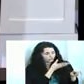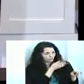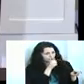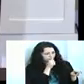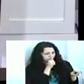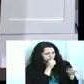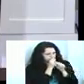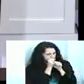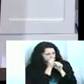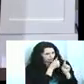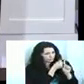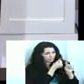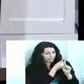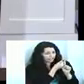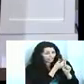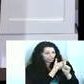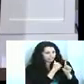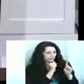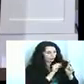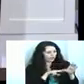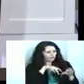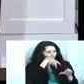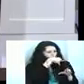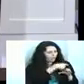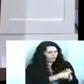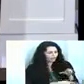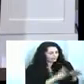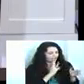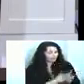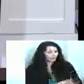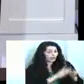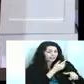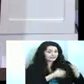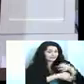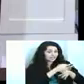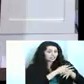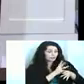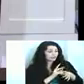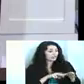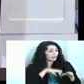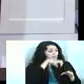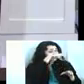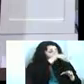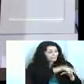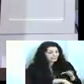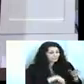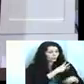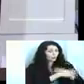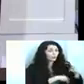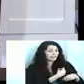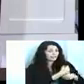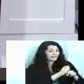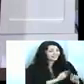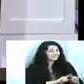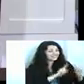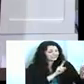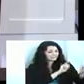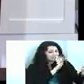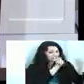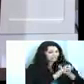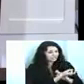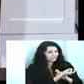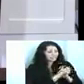No longer did she want to throw herself down the well. She wanted to throw herself into the world to make a difference,